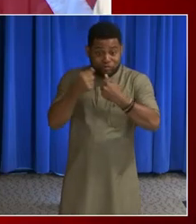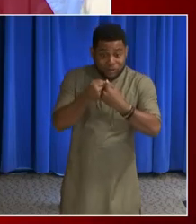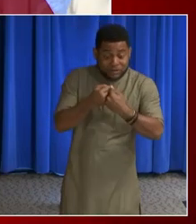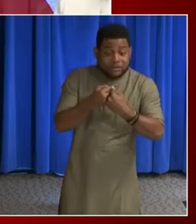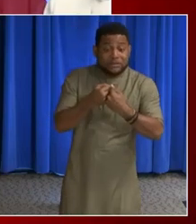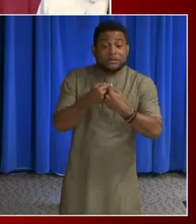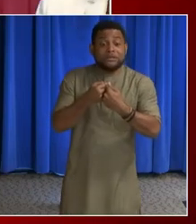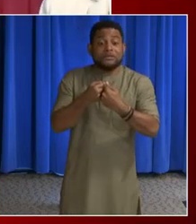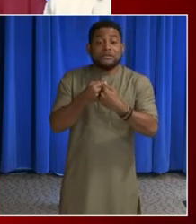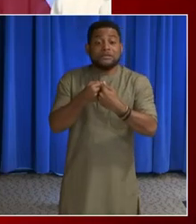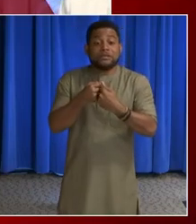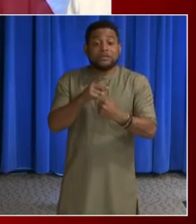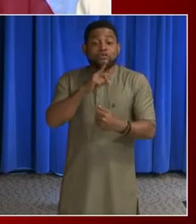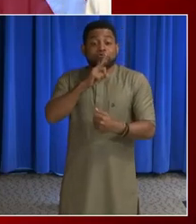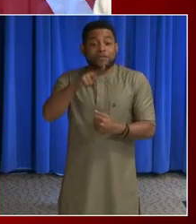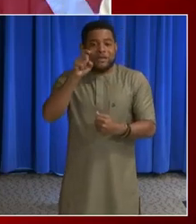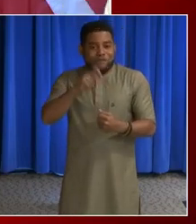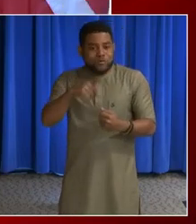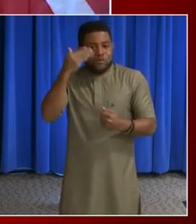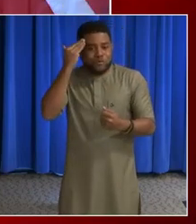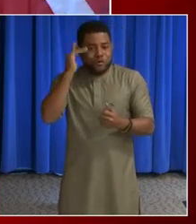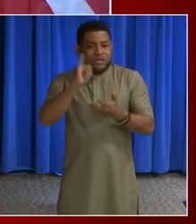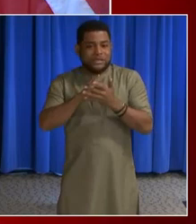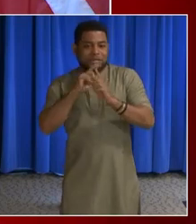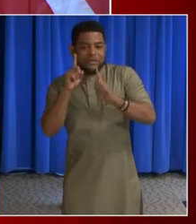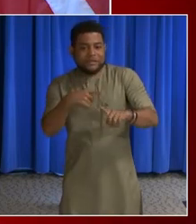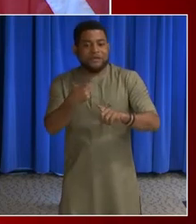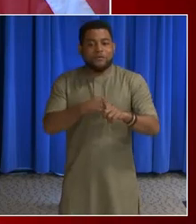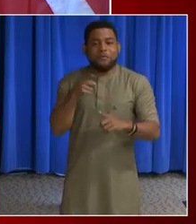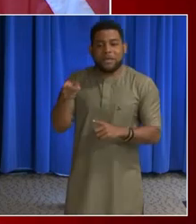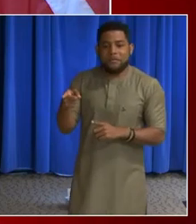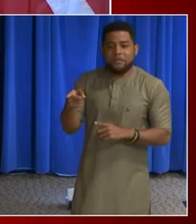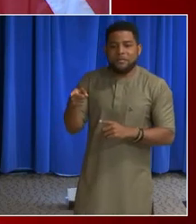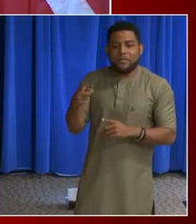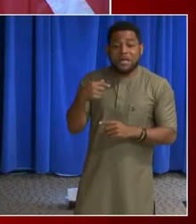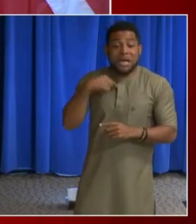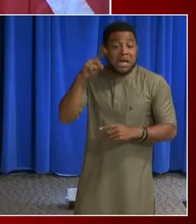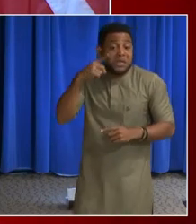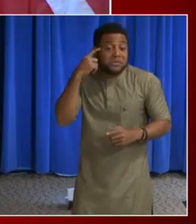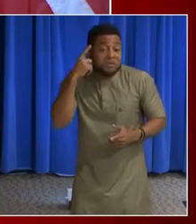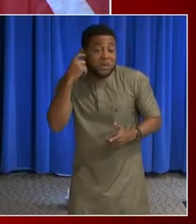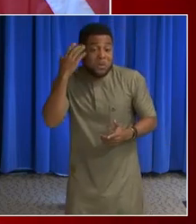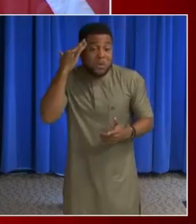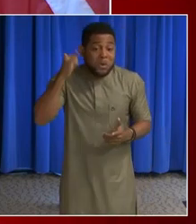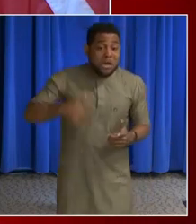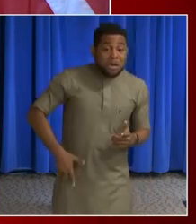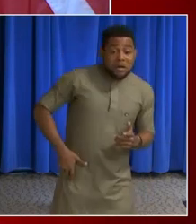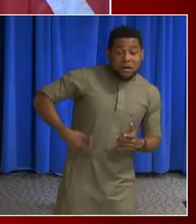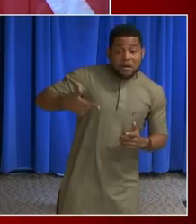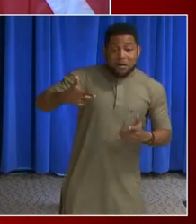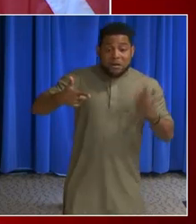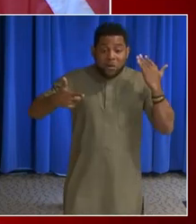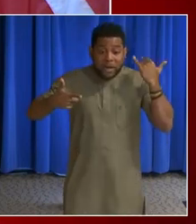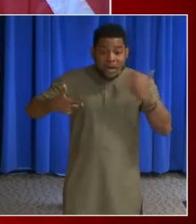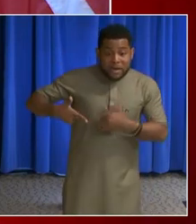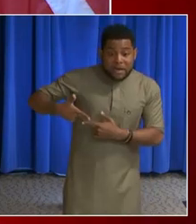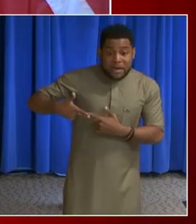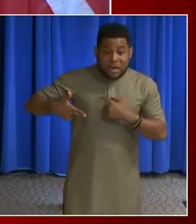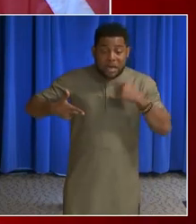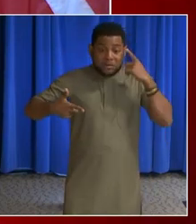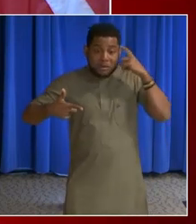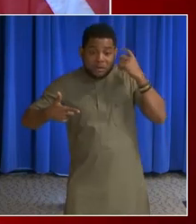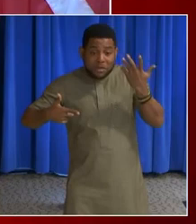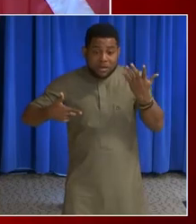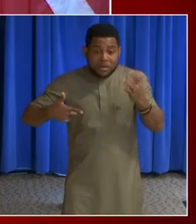would really have to know that answer from him. I can speculate why at that point he pulled the firearm out, but I really,